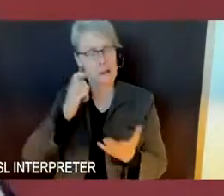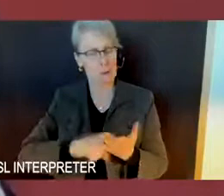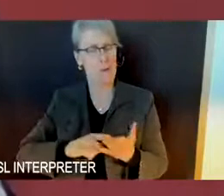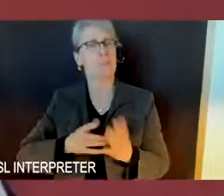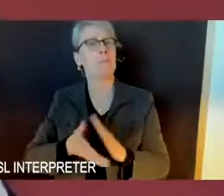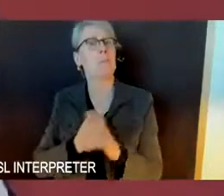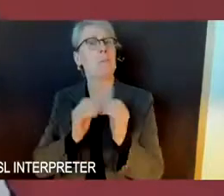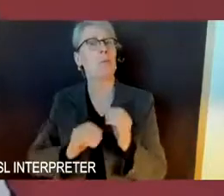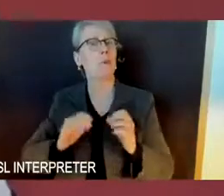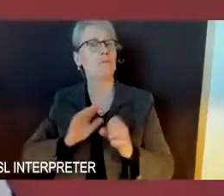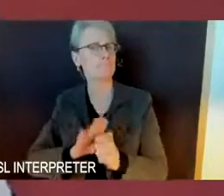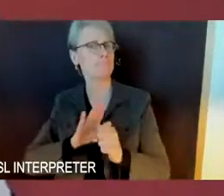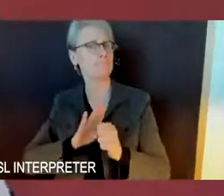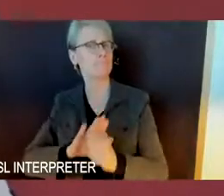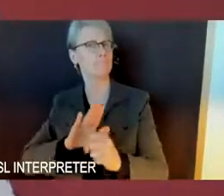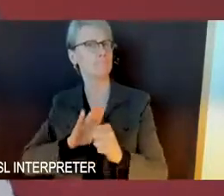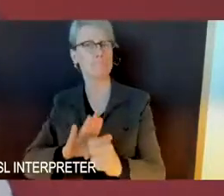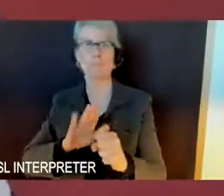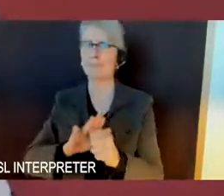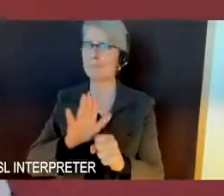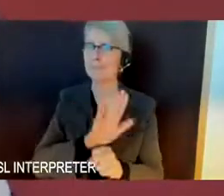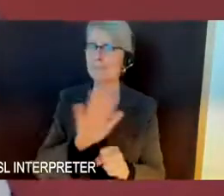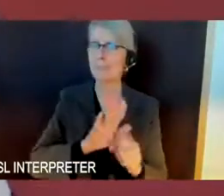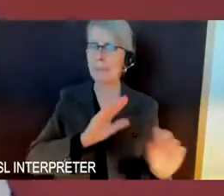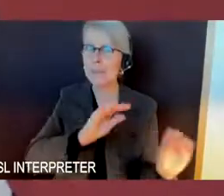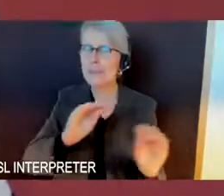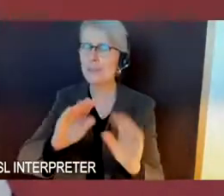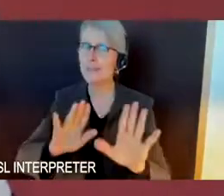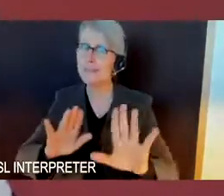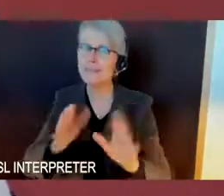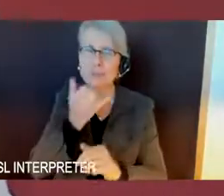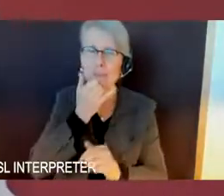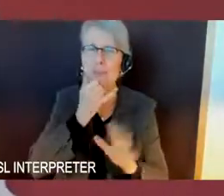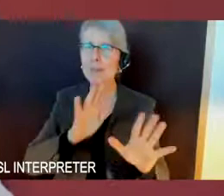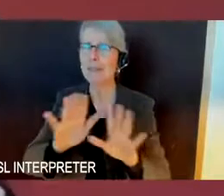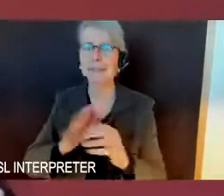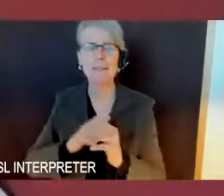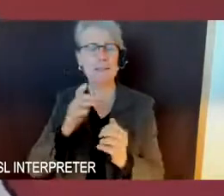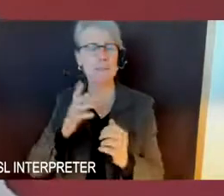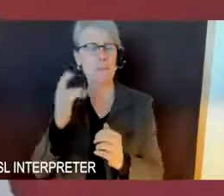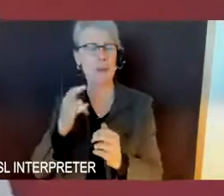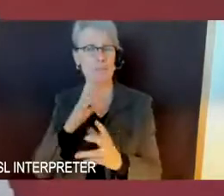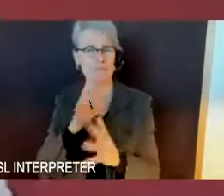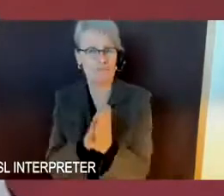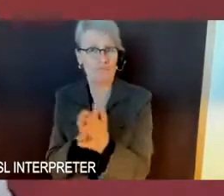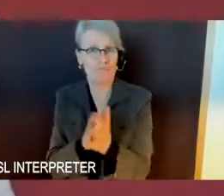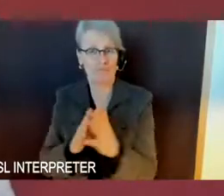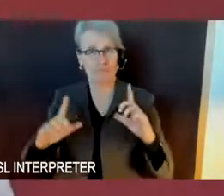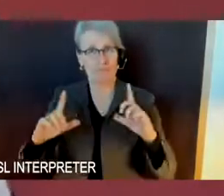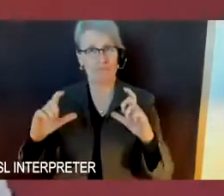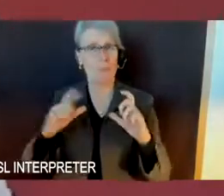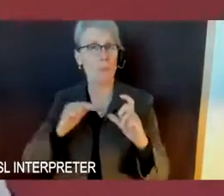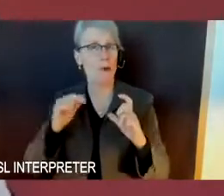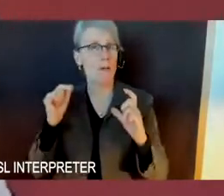realized that I was finding a voice as an advocate. And that to me was one of the main reasons that I was so drawn to